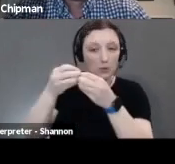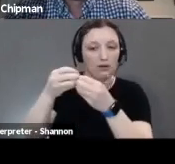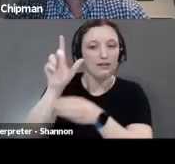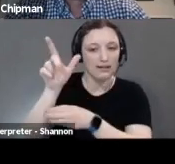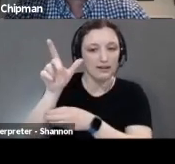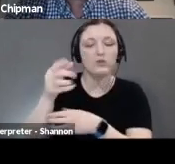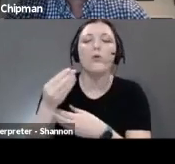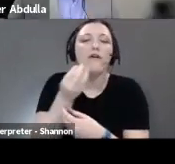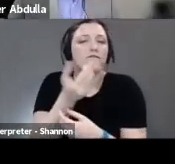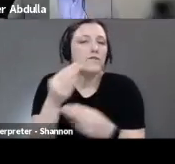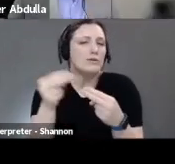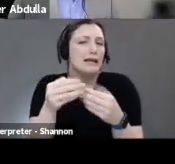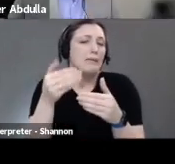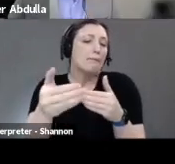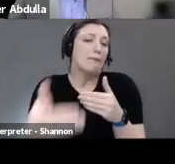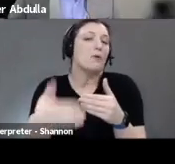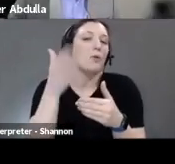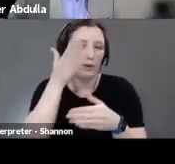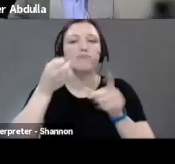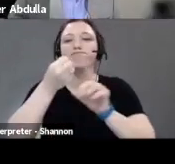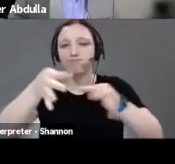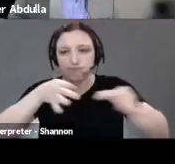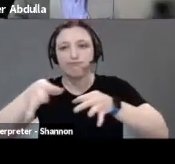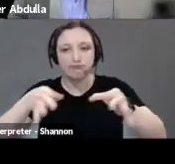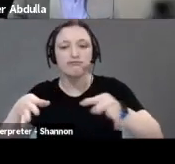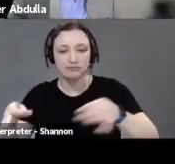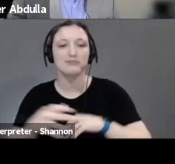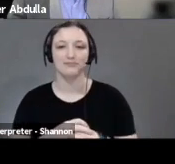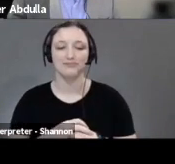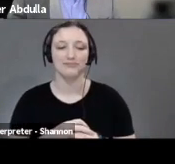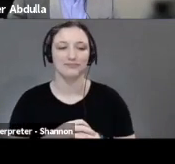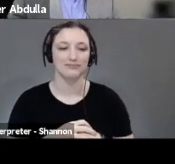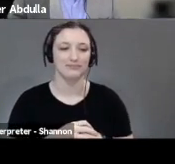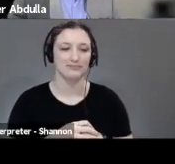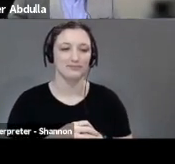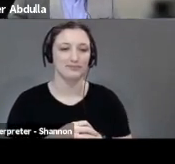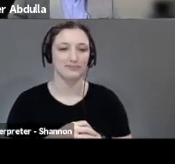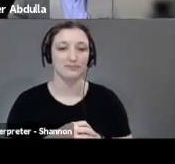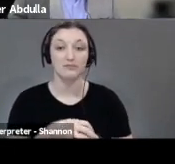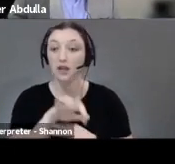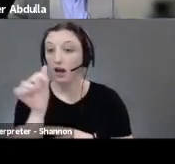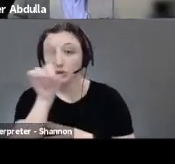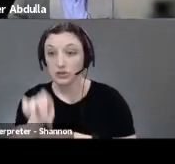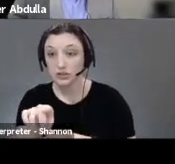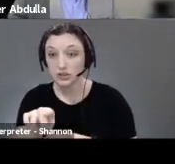in a few slides. Yeah. Very good. Okay. Anything else, or?